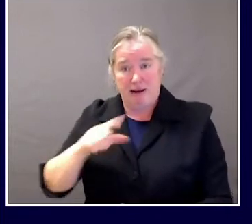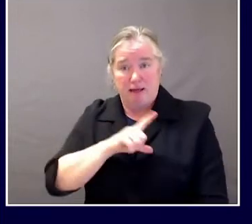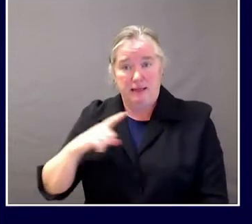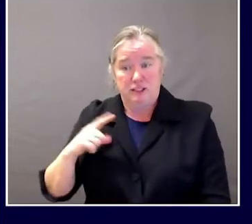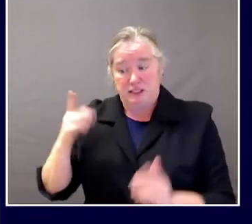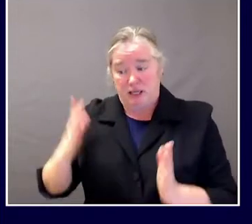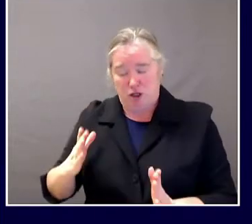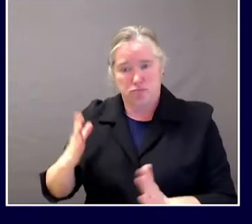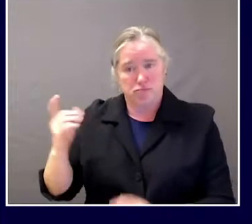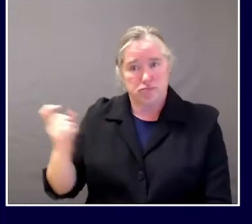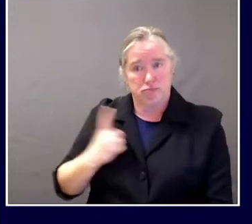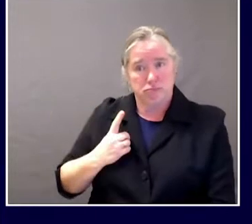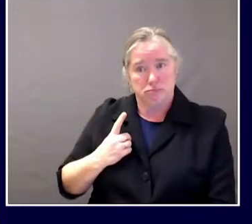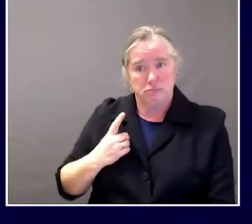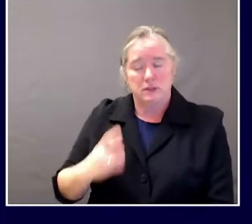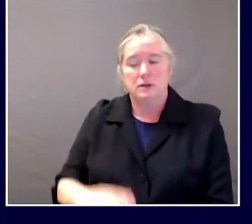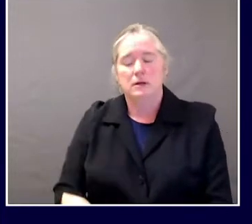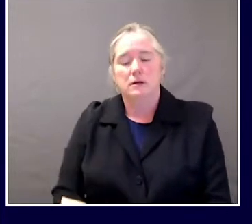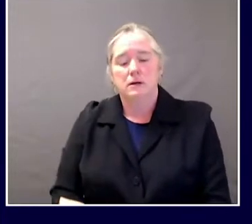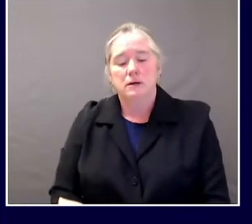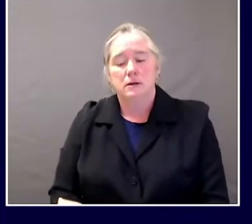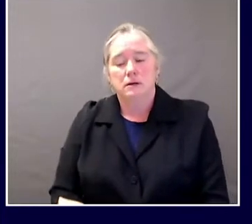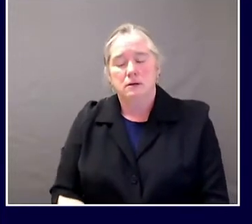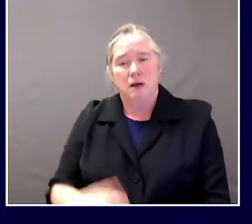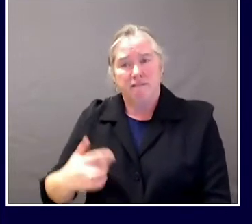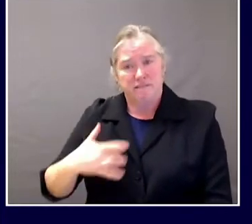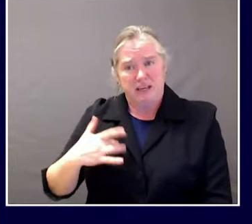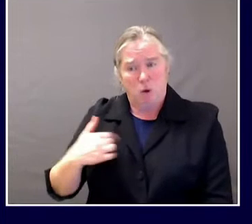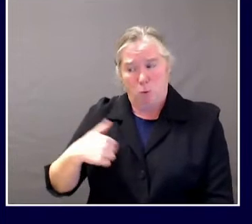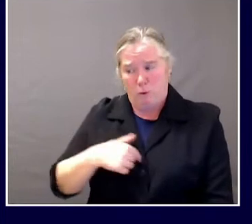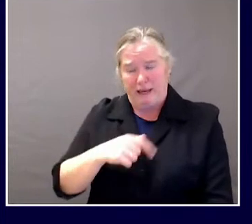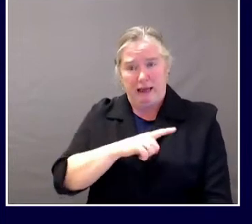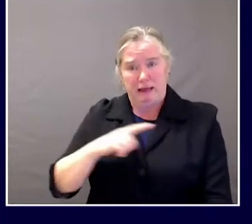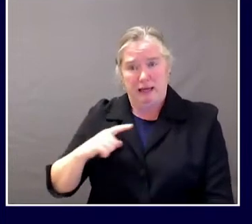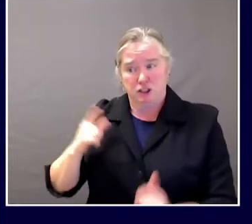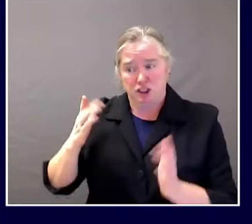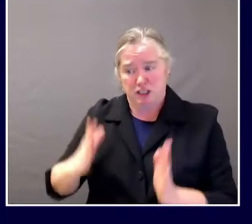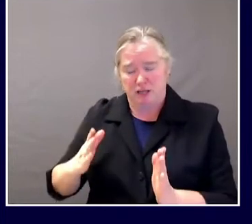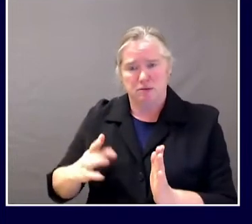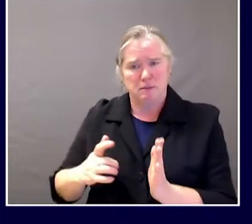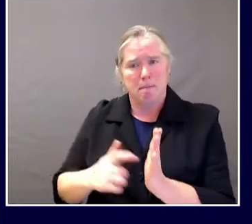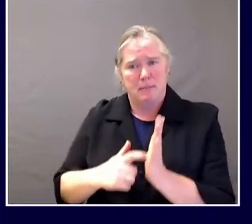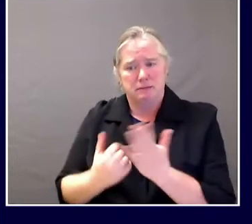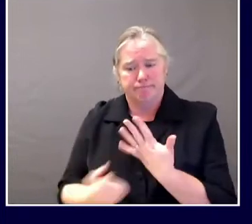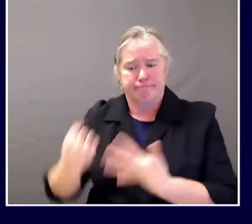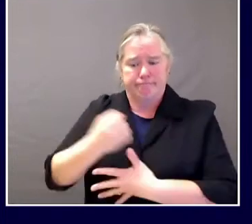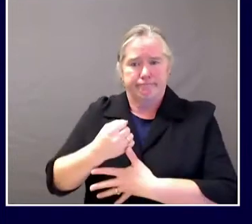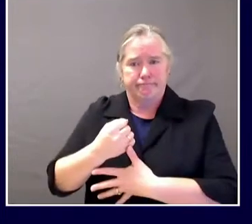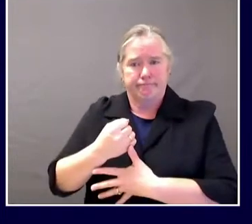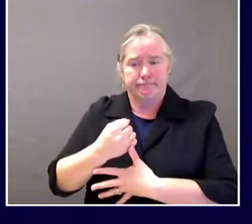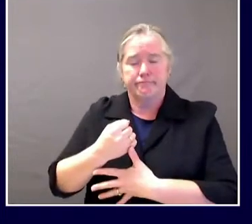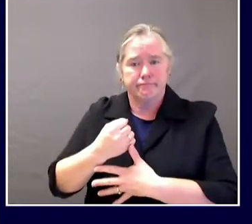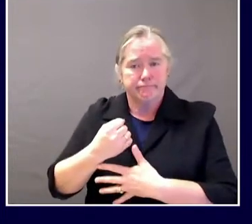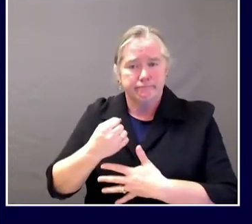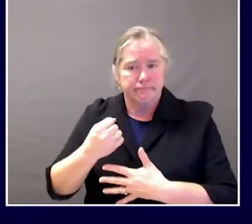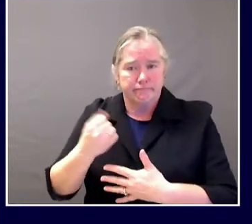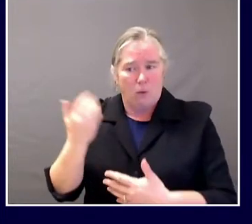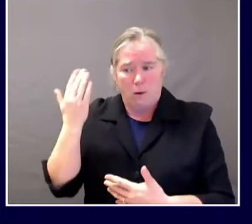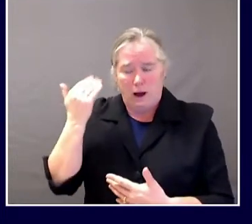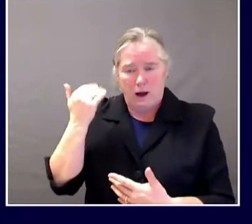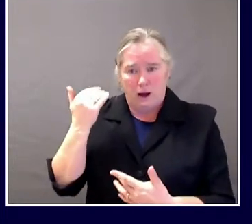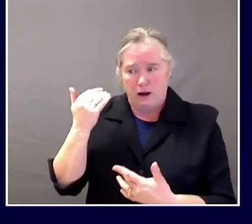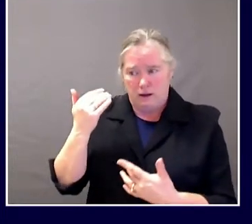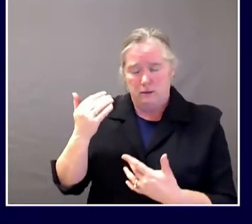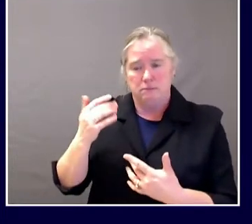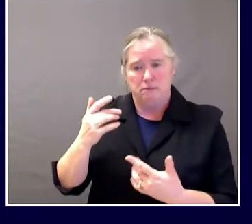that legislators should be given a very high priority so that the state government can get fully, so the legislature rather can get fully